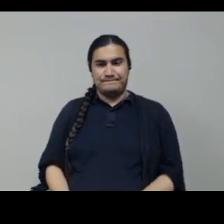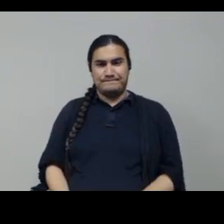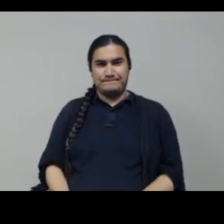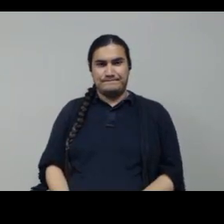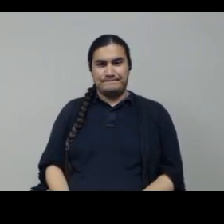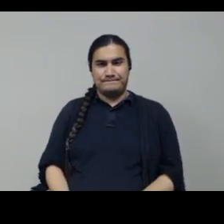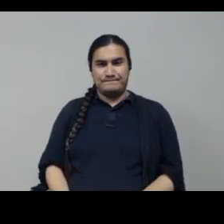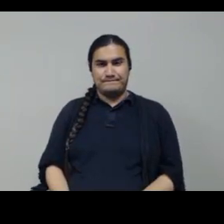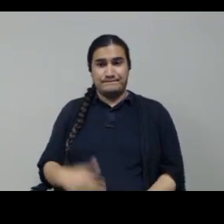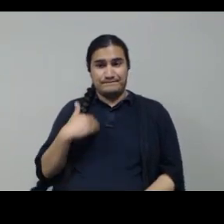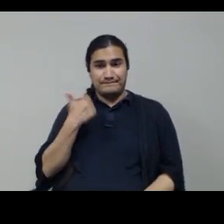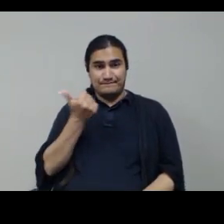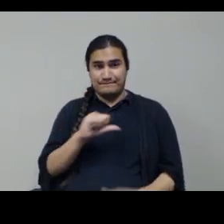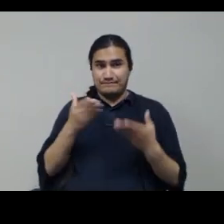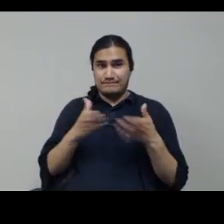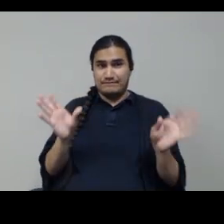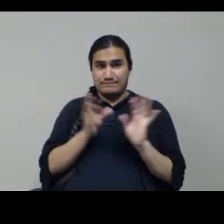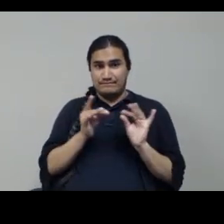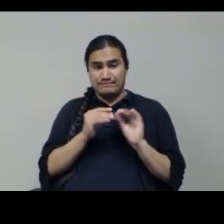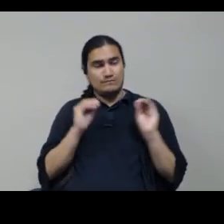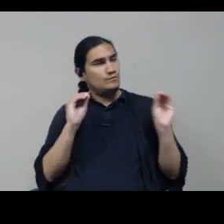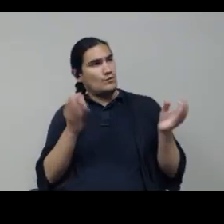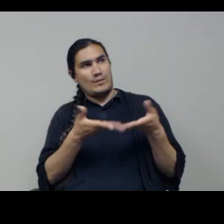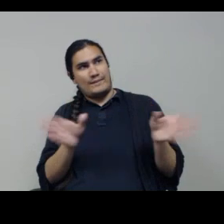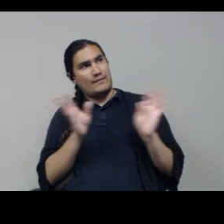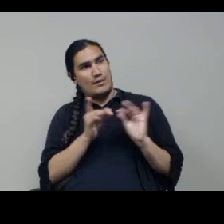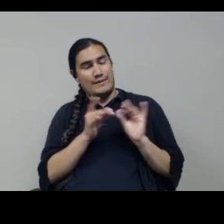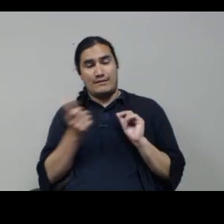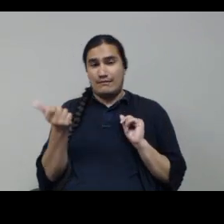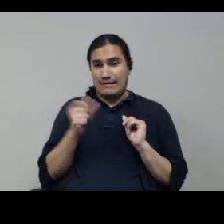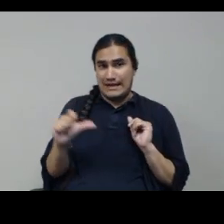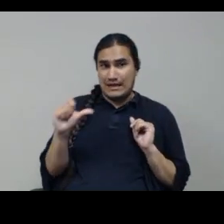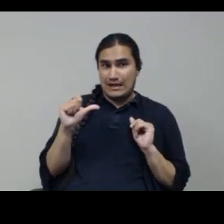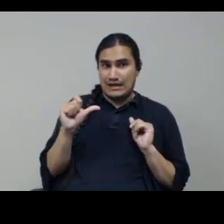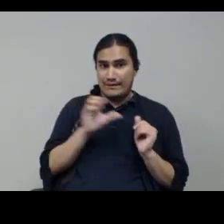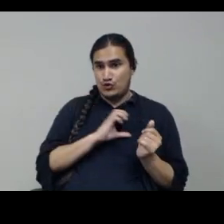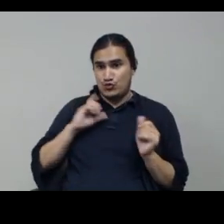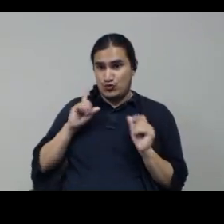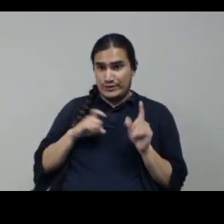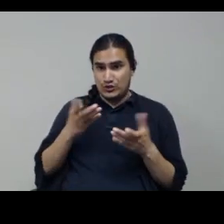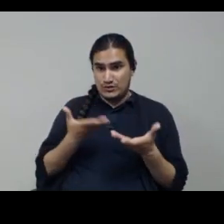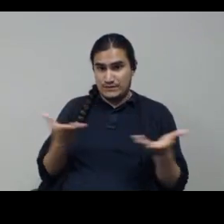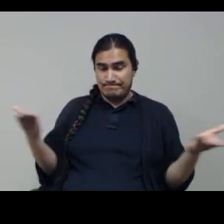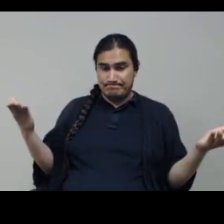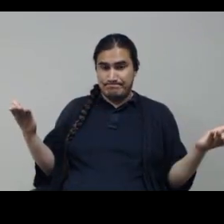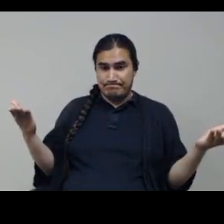Do we have any public comment? No public comment. Thank you. Any commissioners' questions?